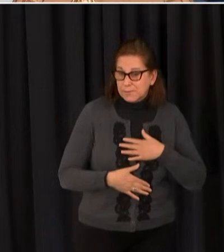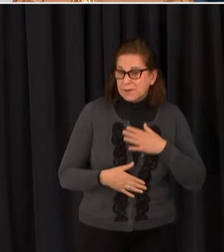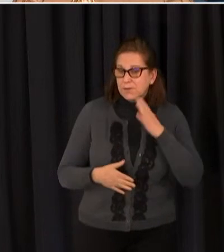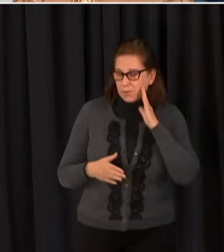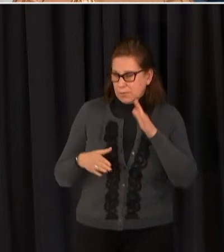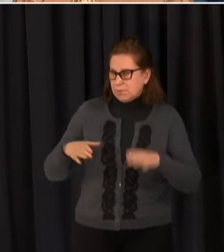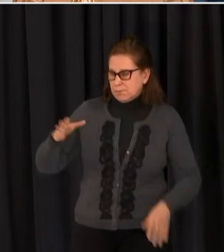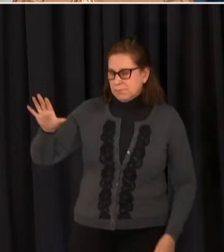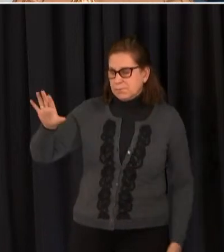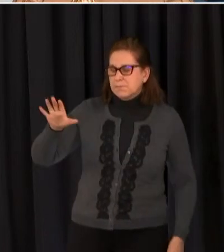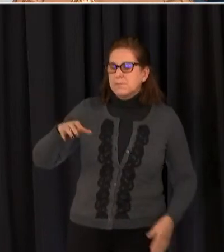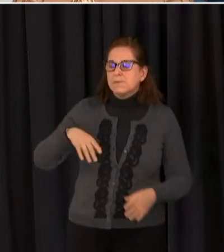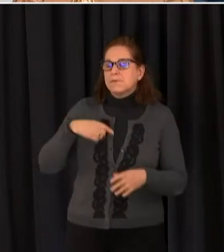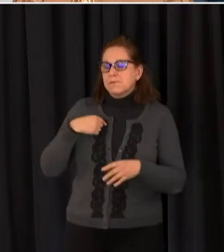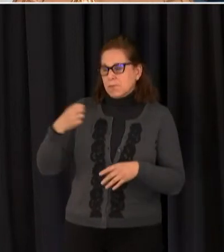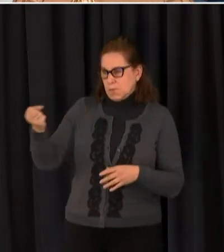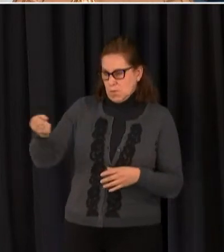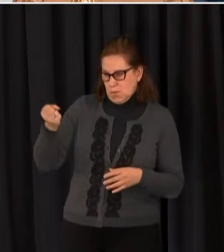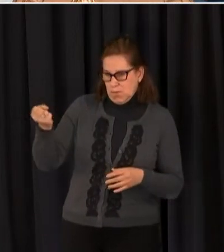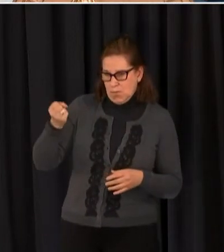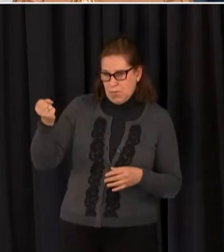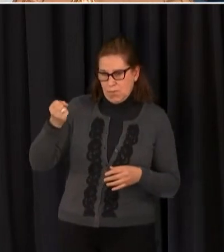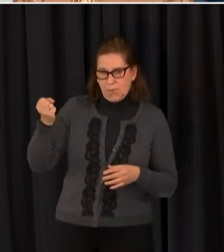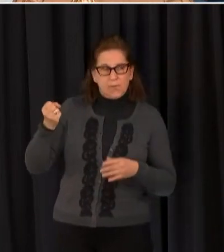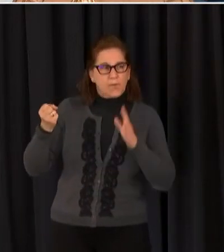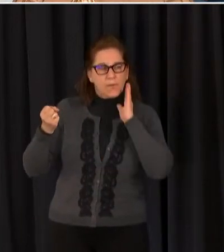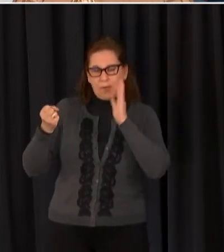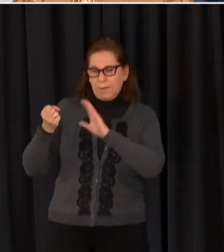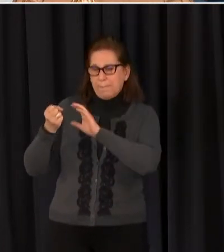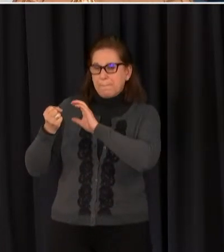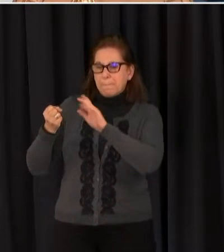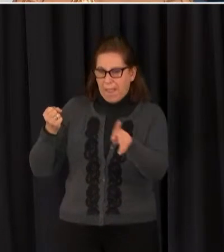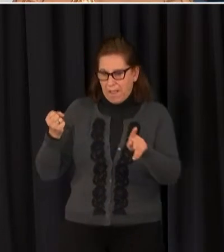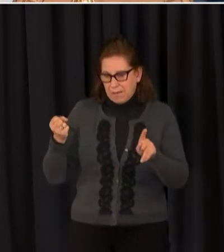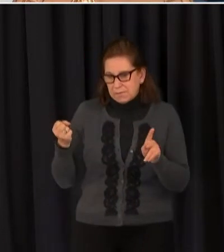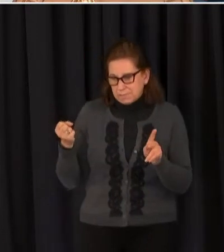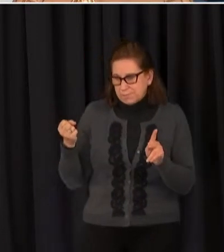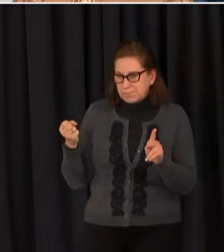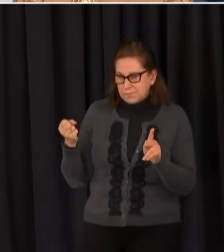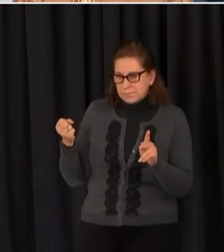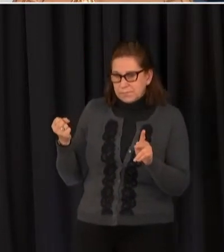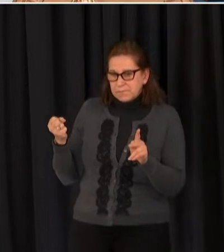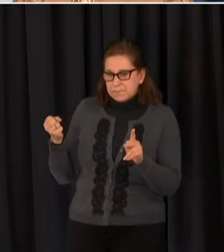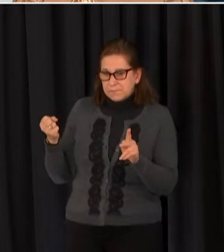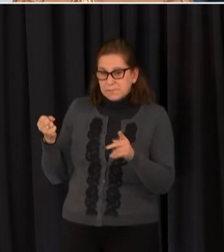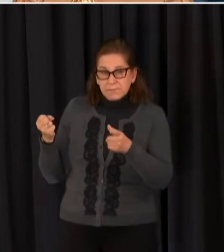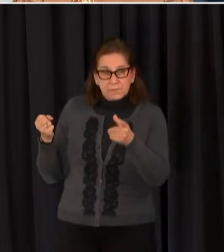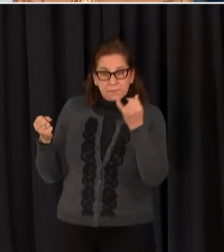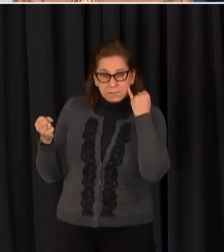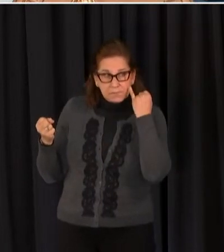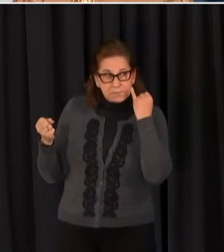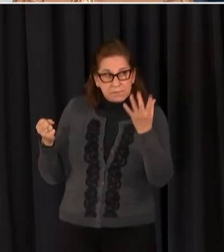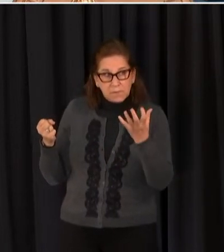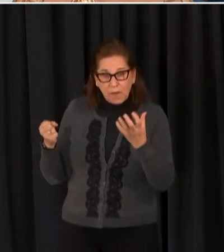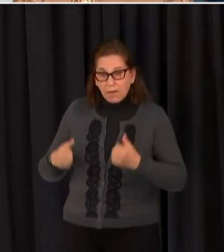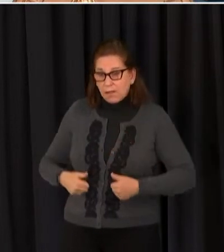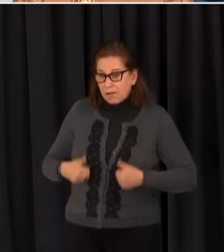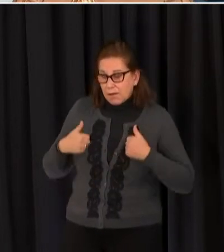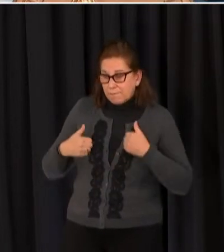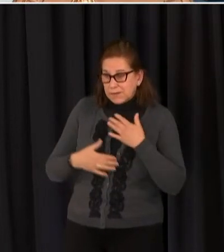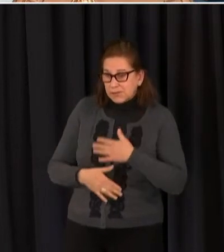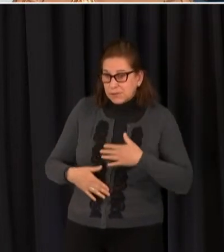HCMA leads, and we are turning that back on. So if you have a live entertainment